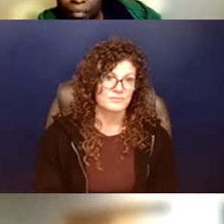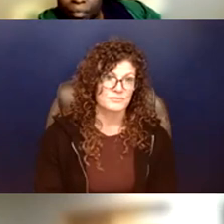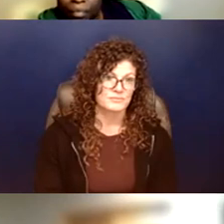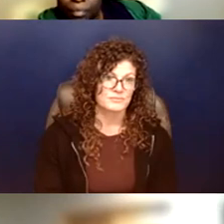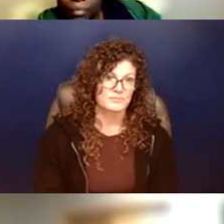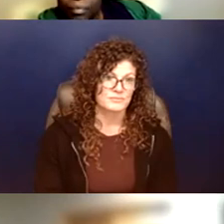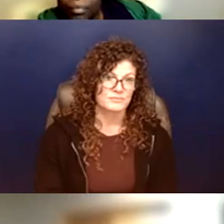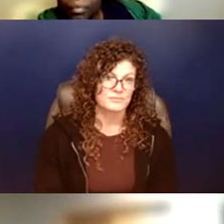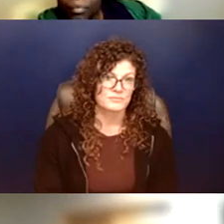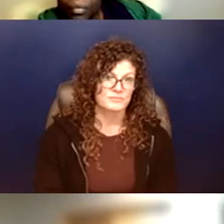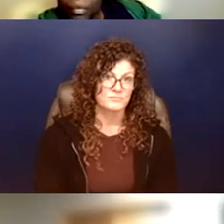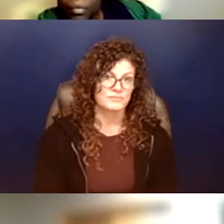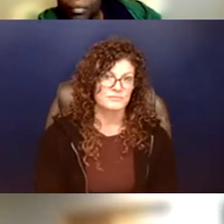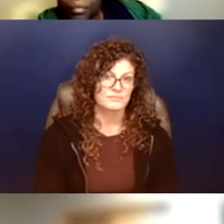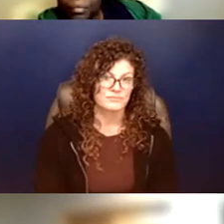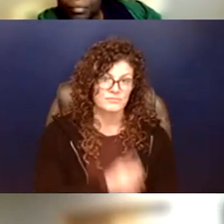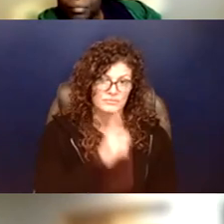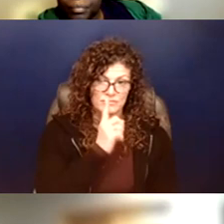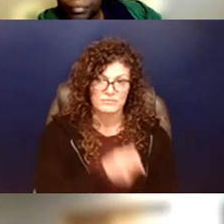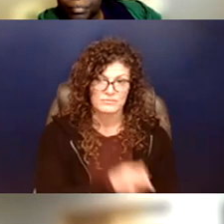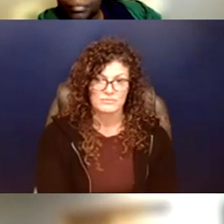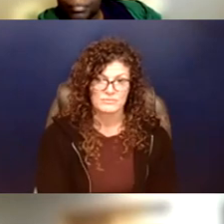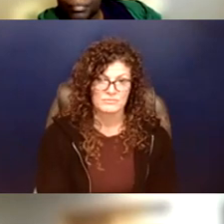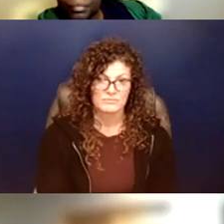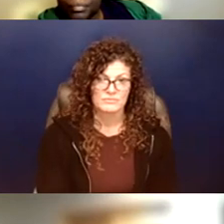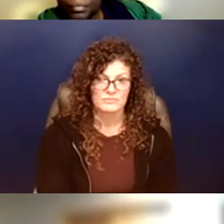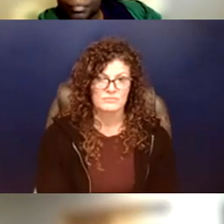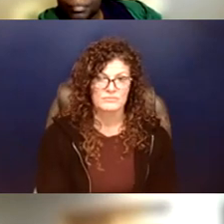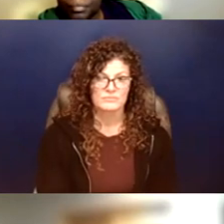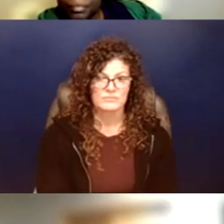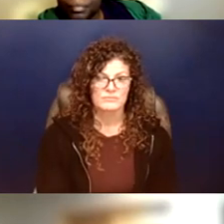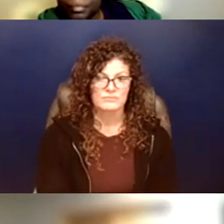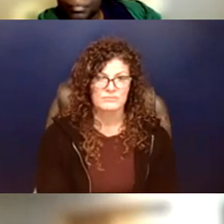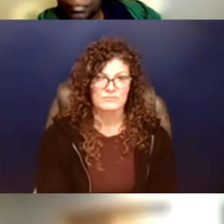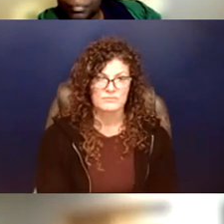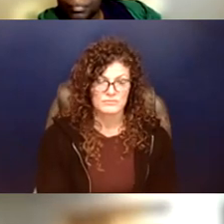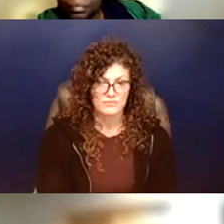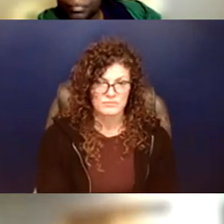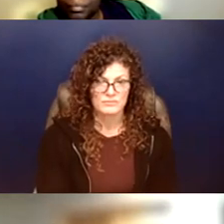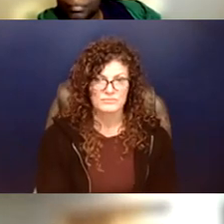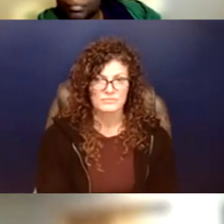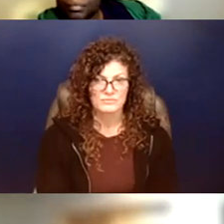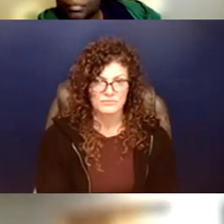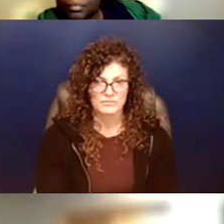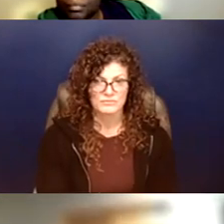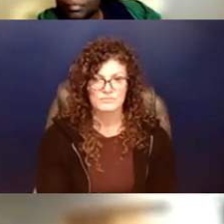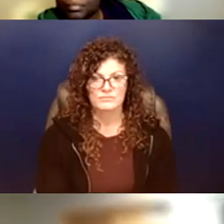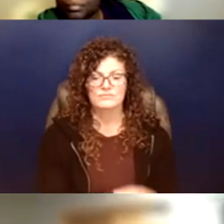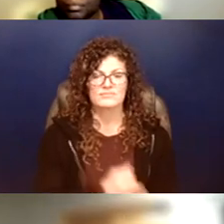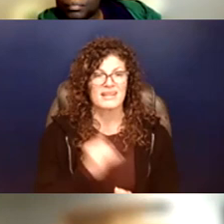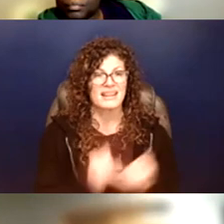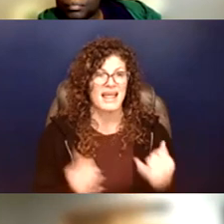You can unmute, Stephanie. Sorry, good evening. I just wanna say as a last, the last